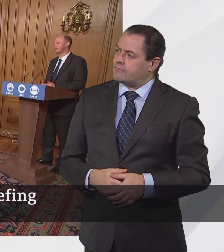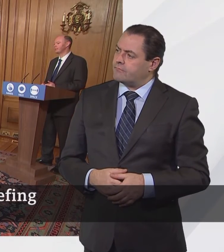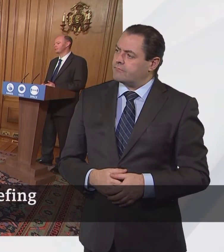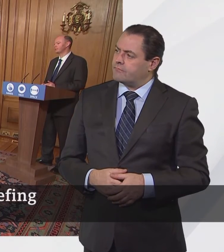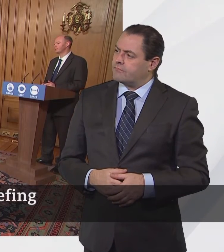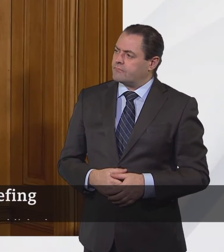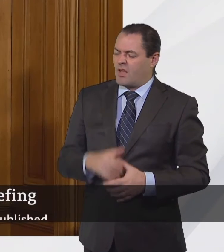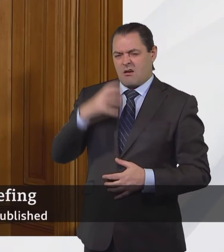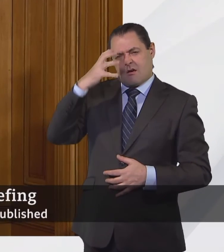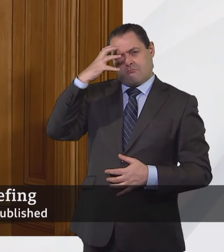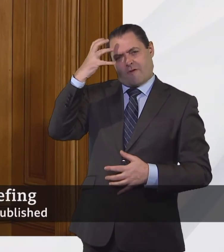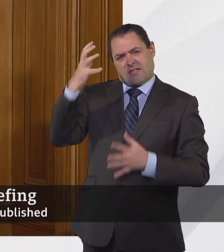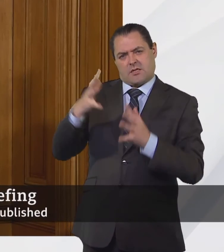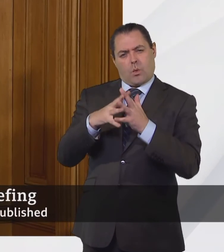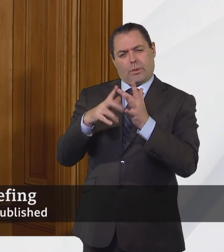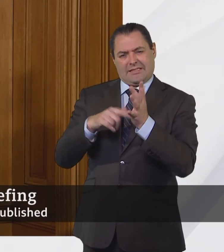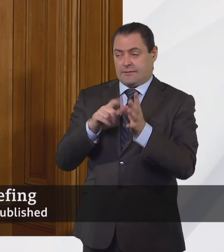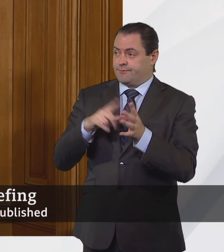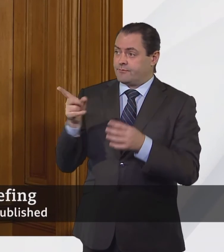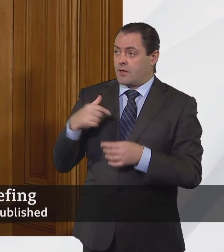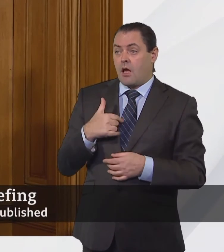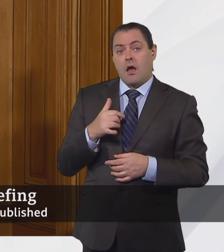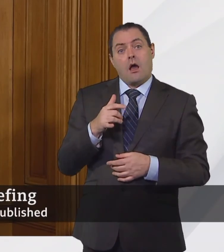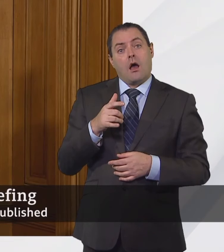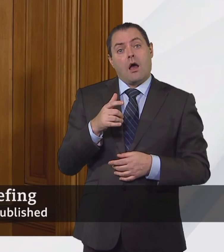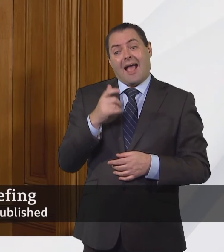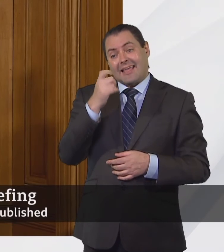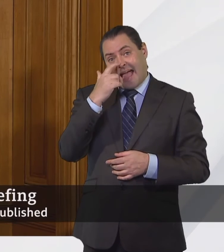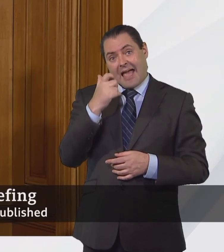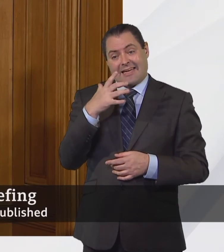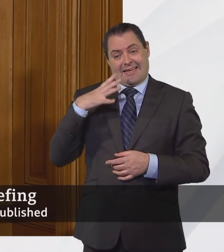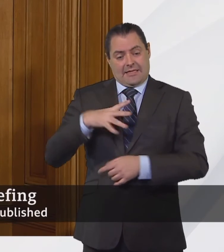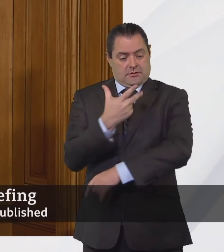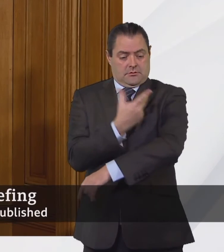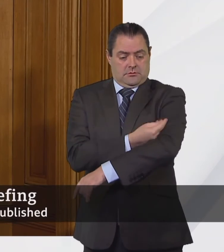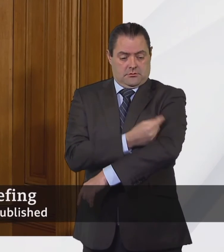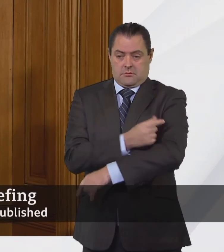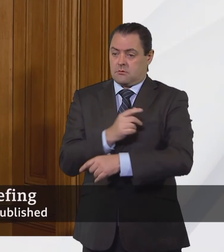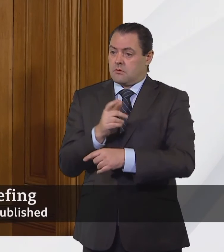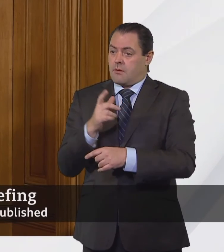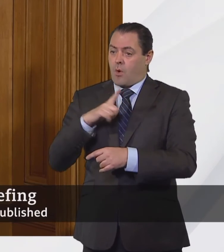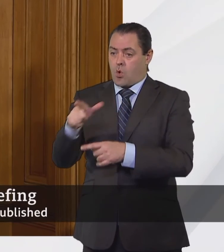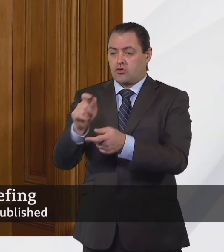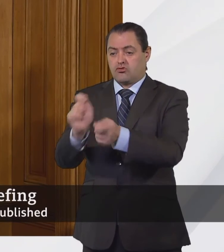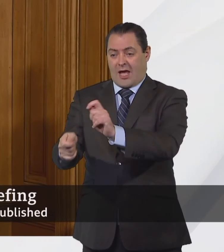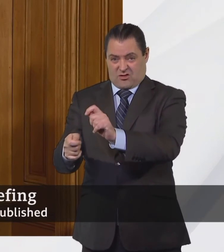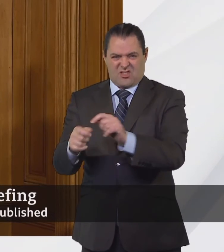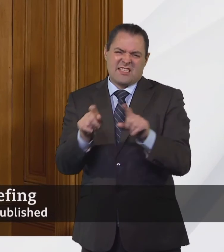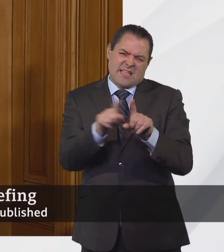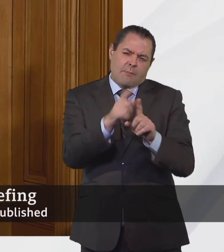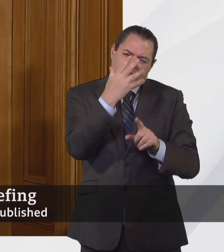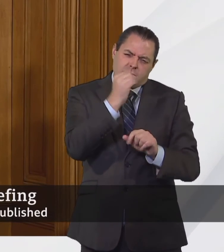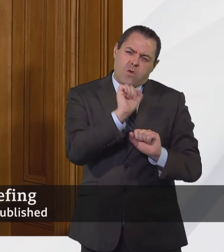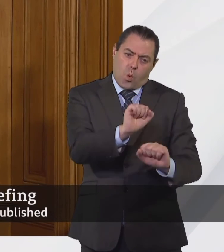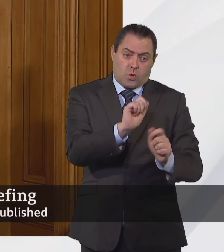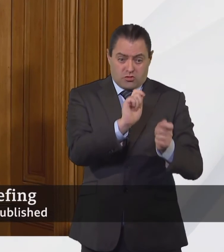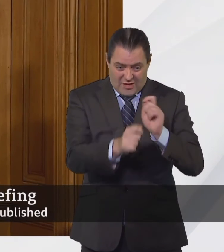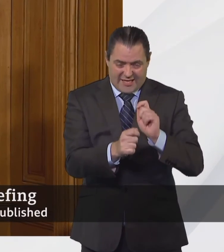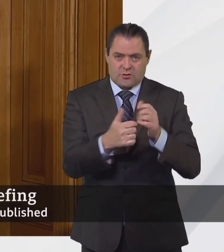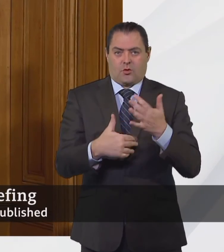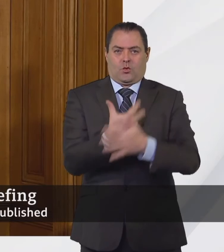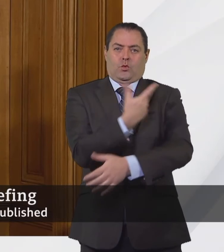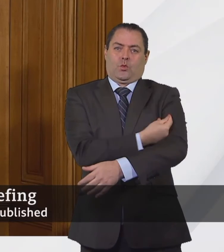multiple vaccinations is because of mutation, as with flu. But another one is that there are many diseases where you have